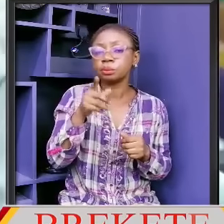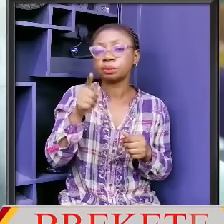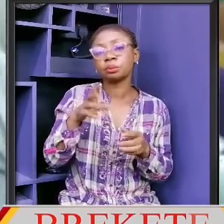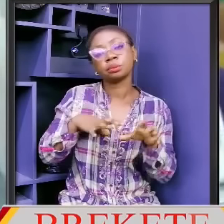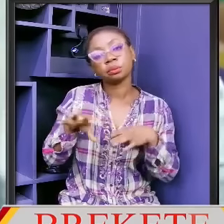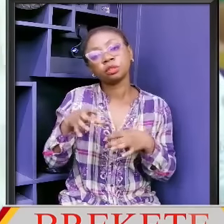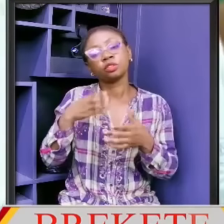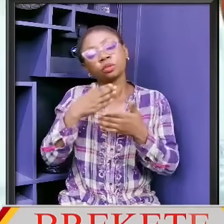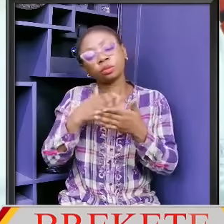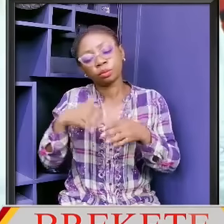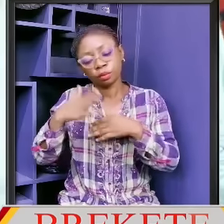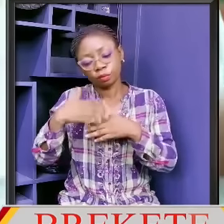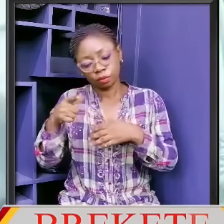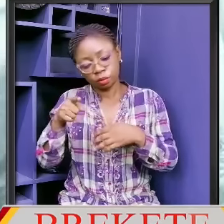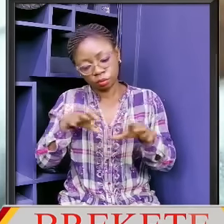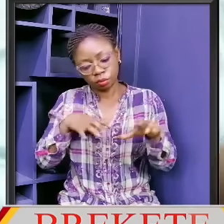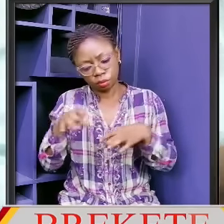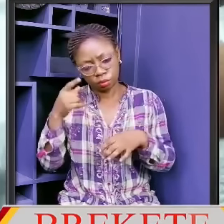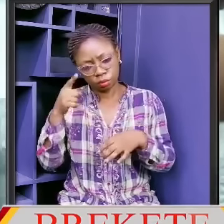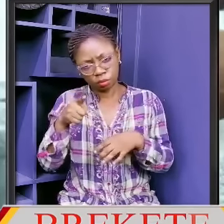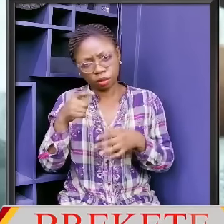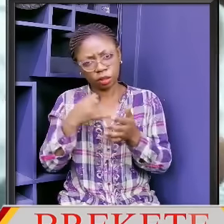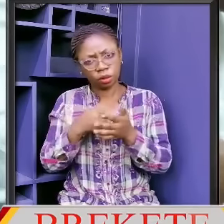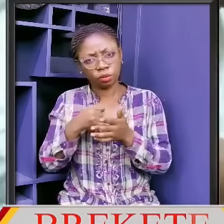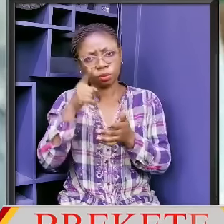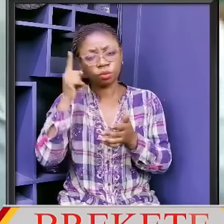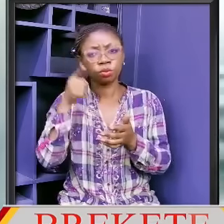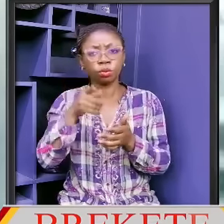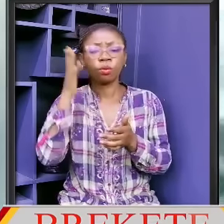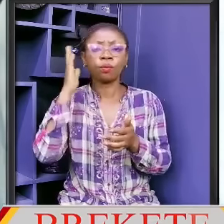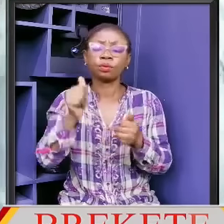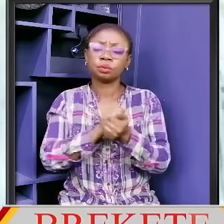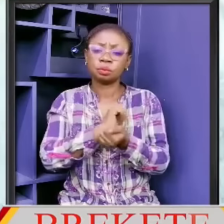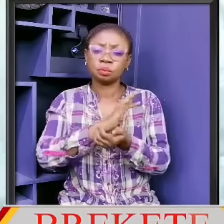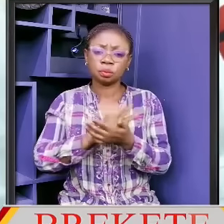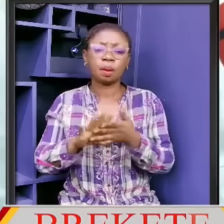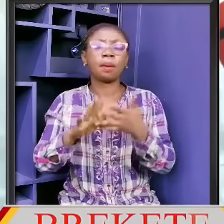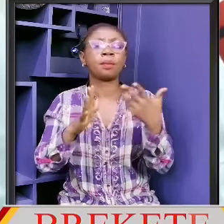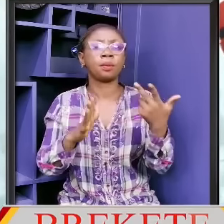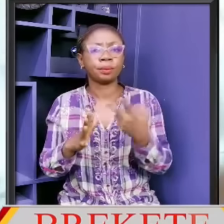Some, after you do them, you go destroy boy yourself and your mama.